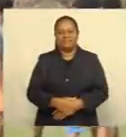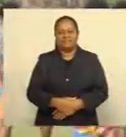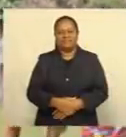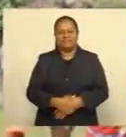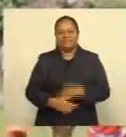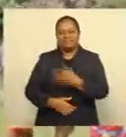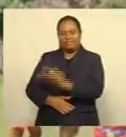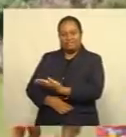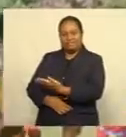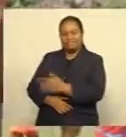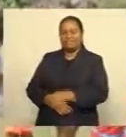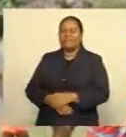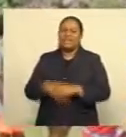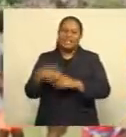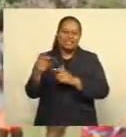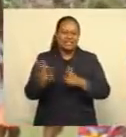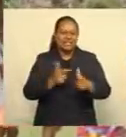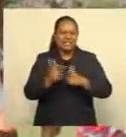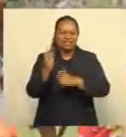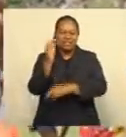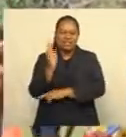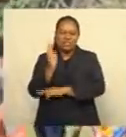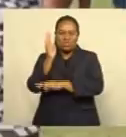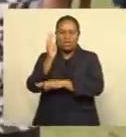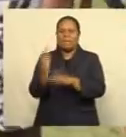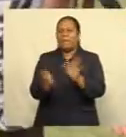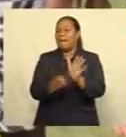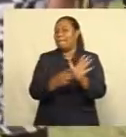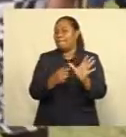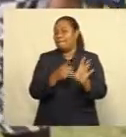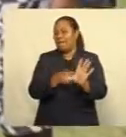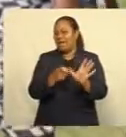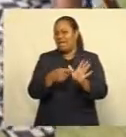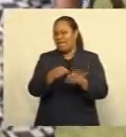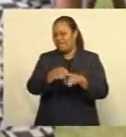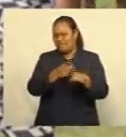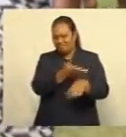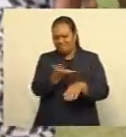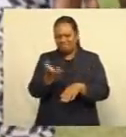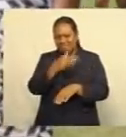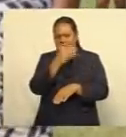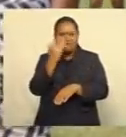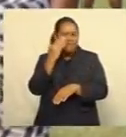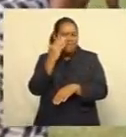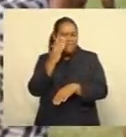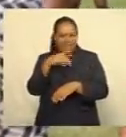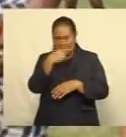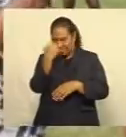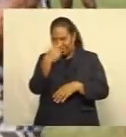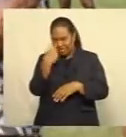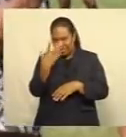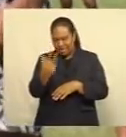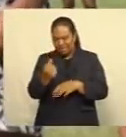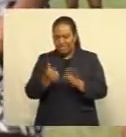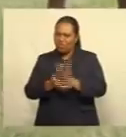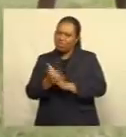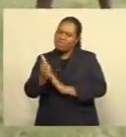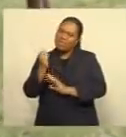Former National Sevens rep Viliame Maya is now a familiar face at rugby events at his home island